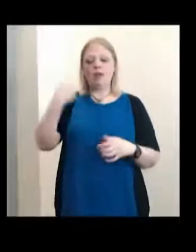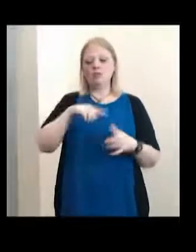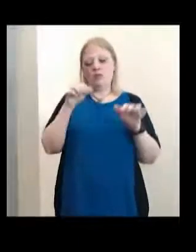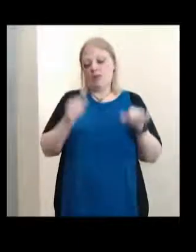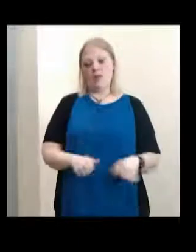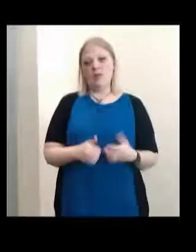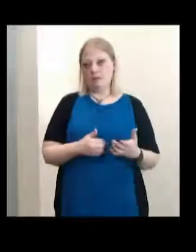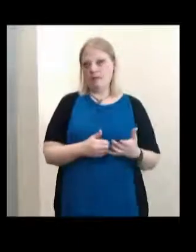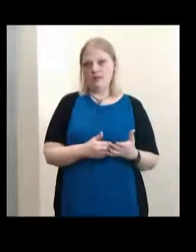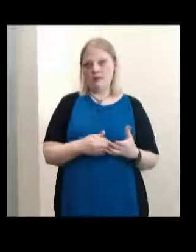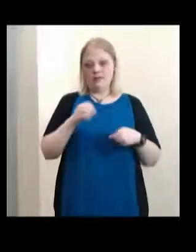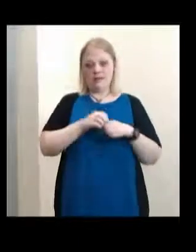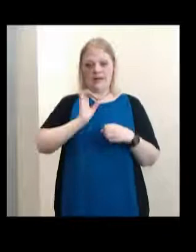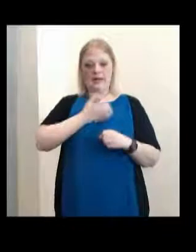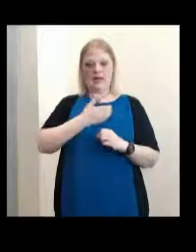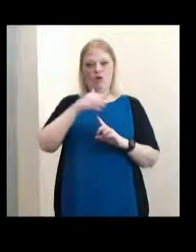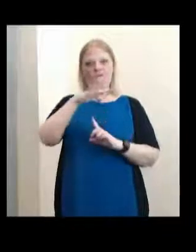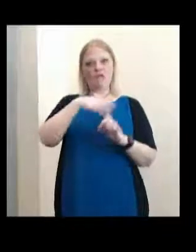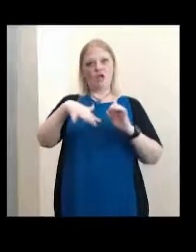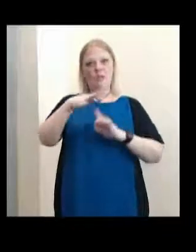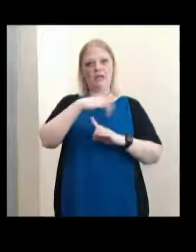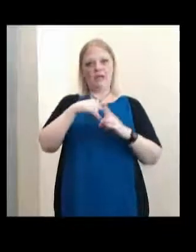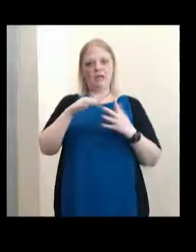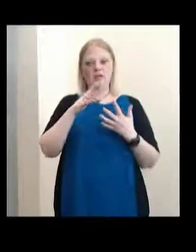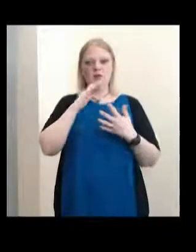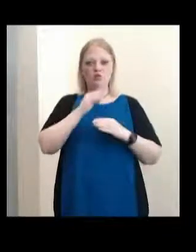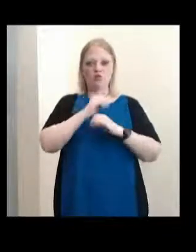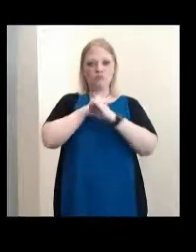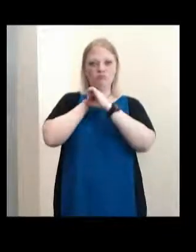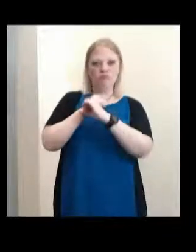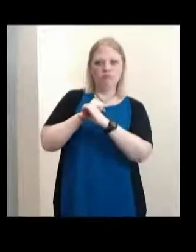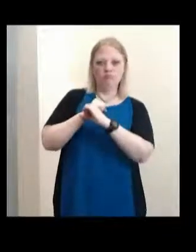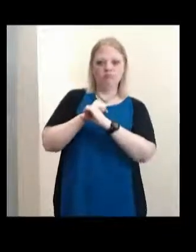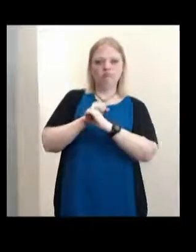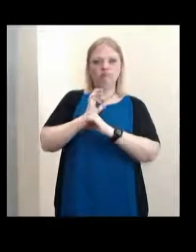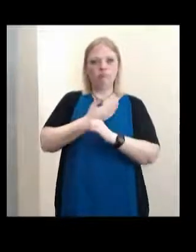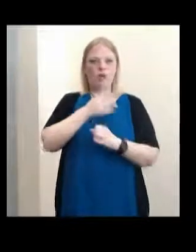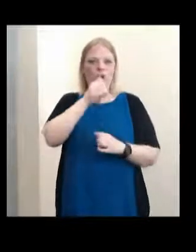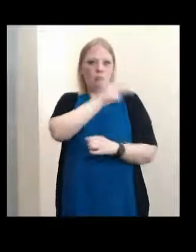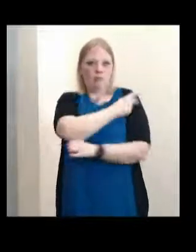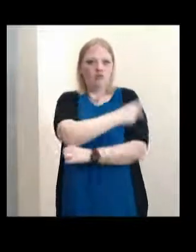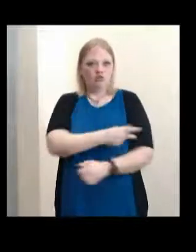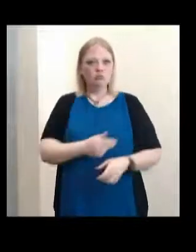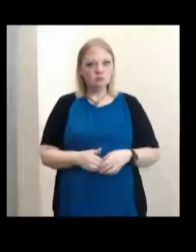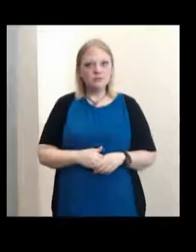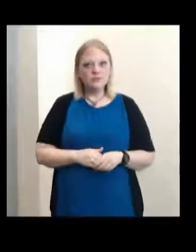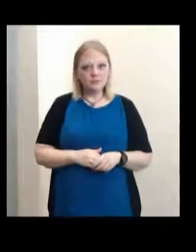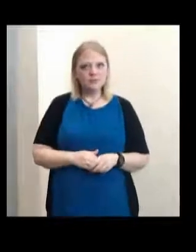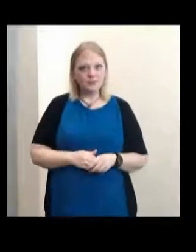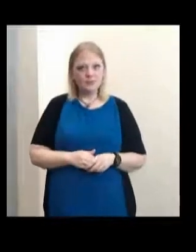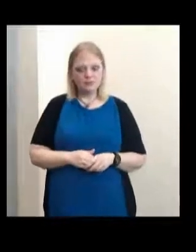can in our environment to preserve and protect our patients.